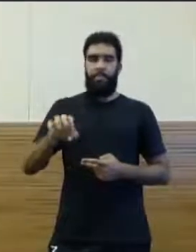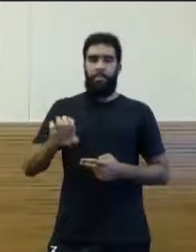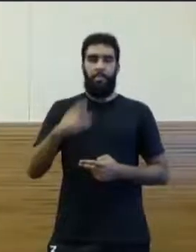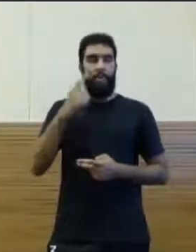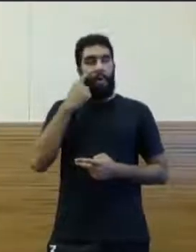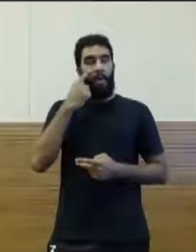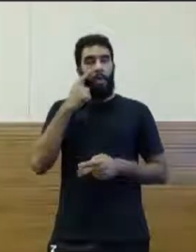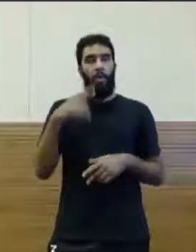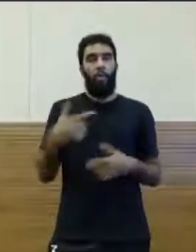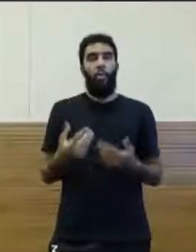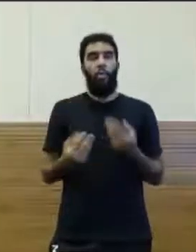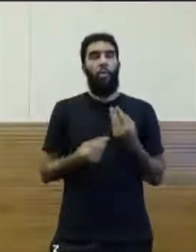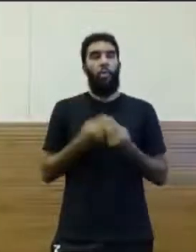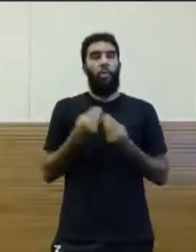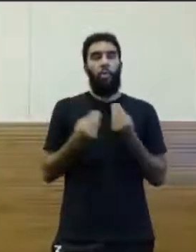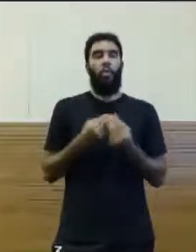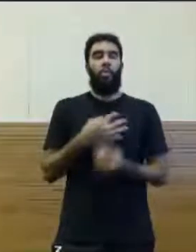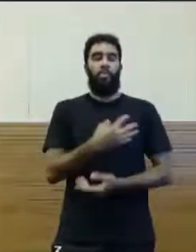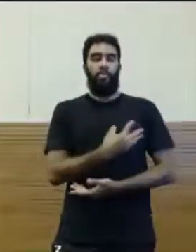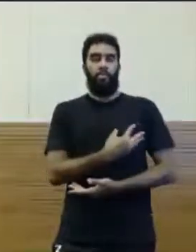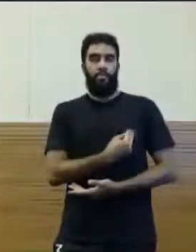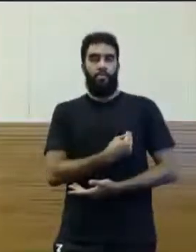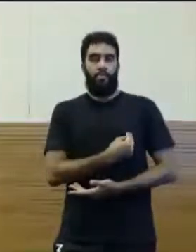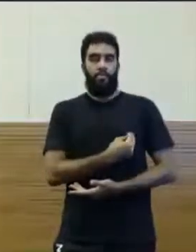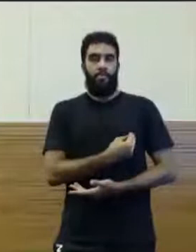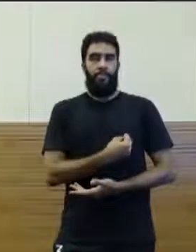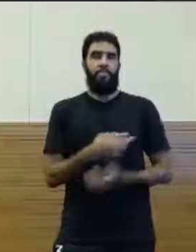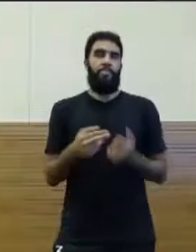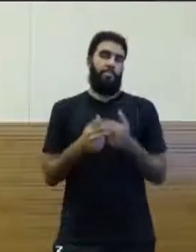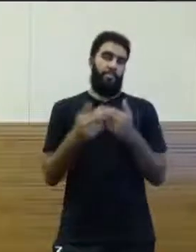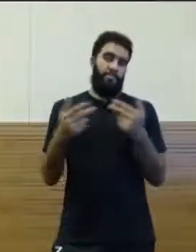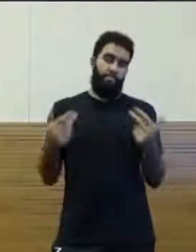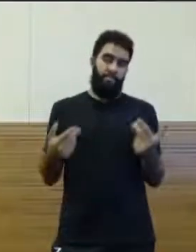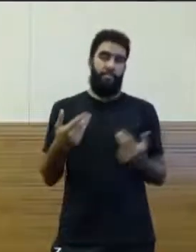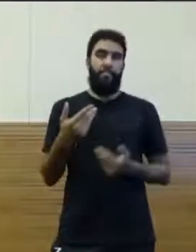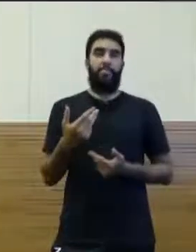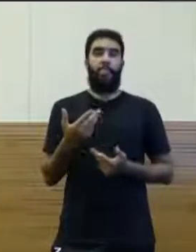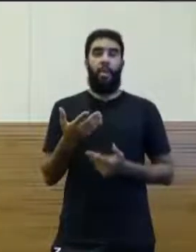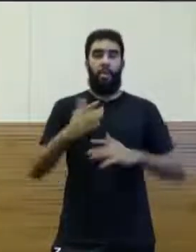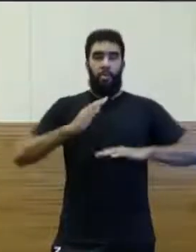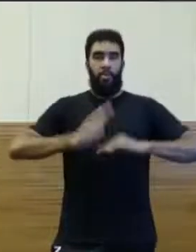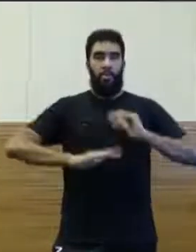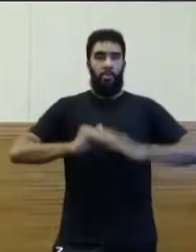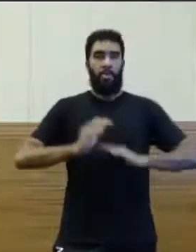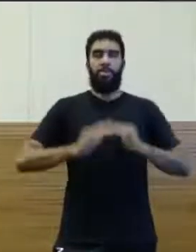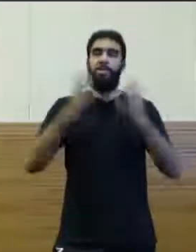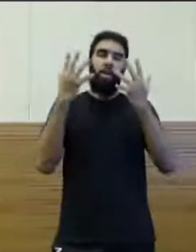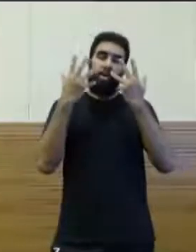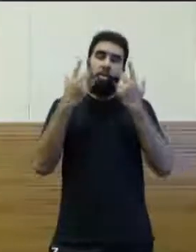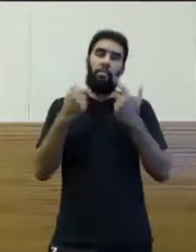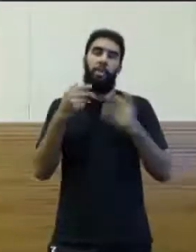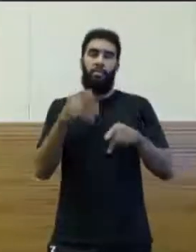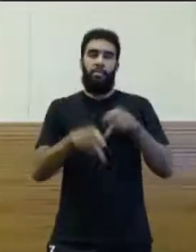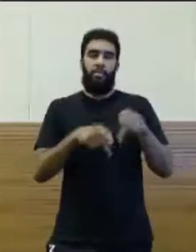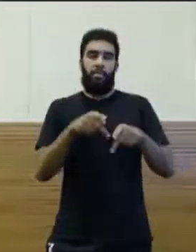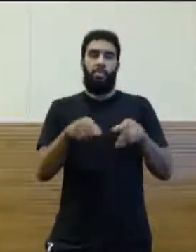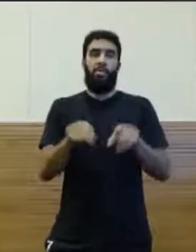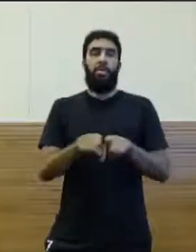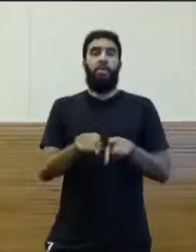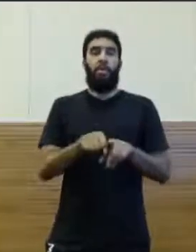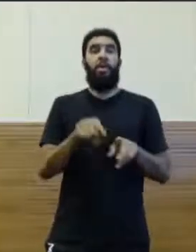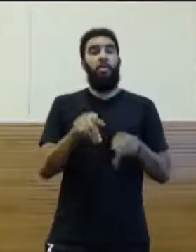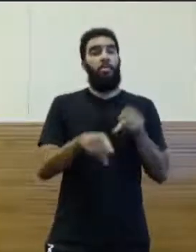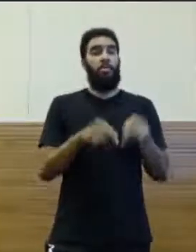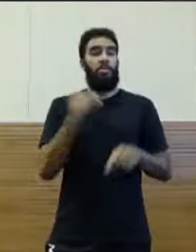to see the reality, to see breastfeeding. This is a practice in the